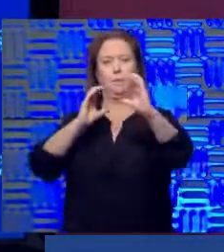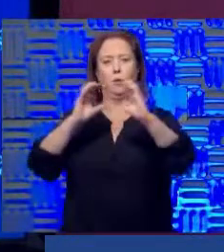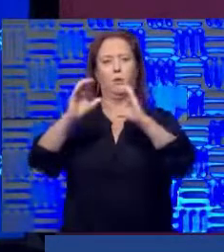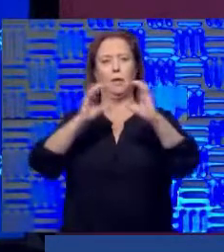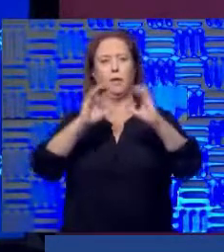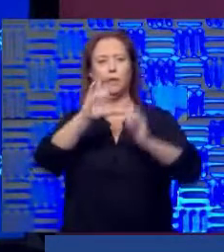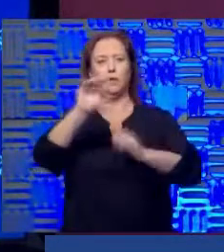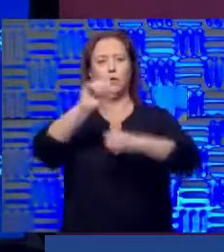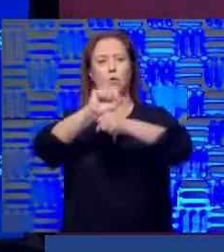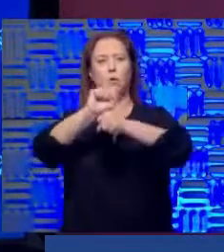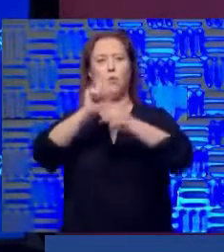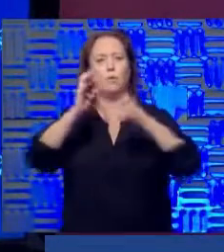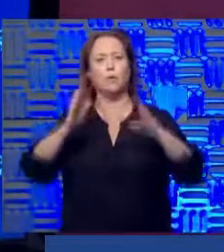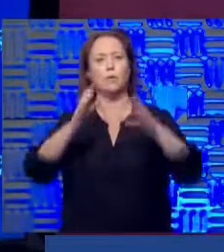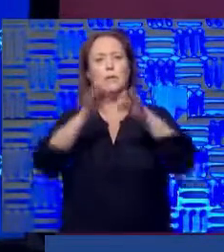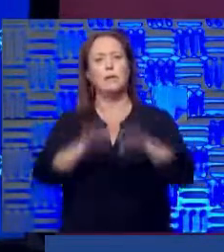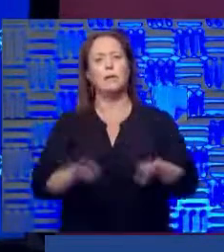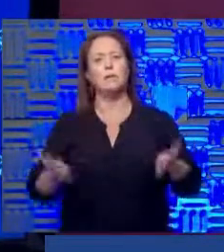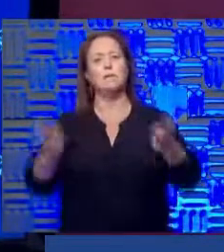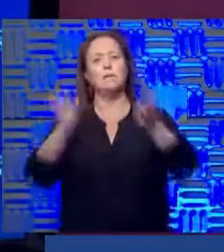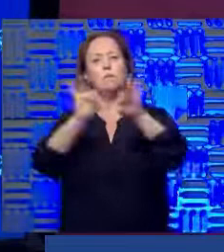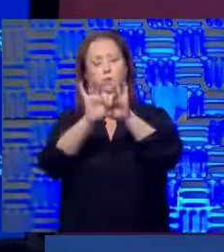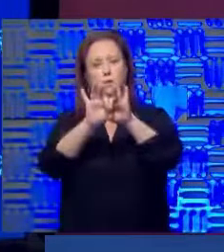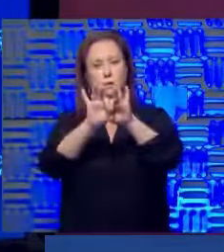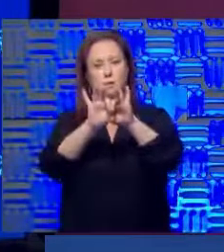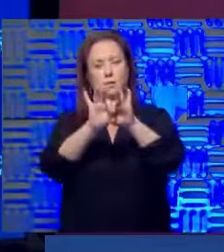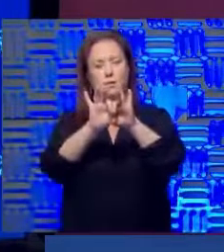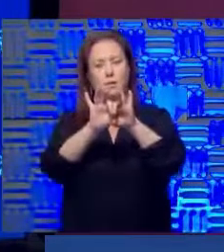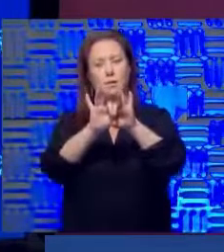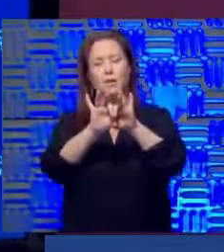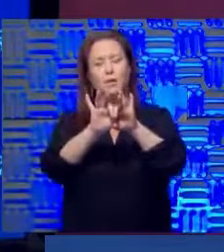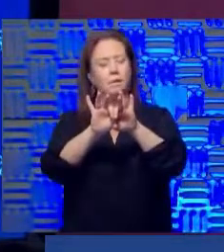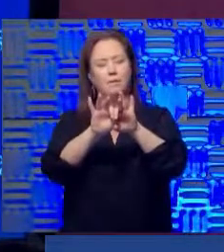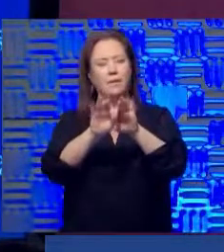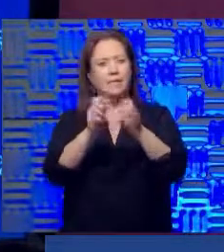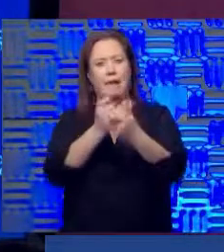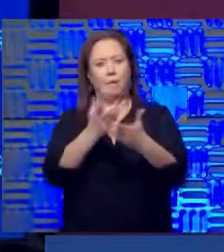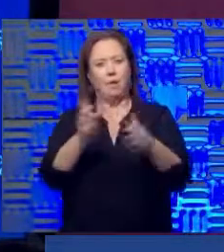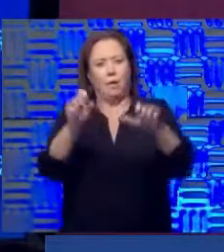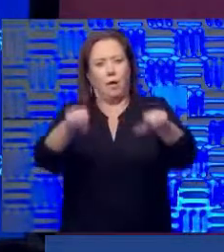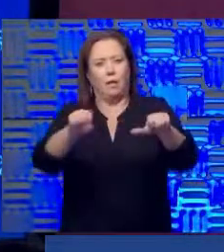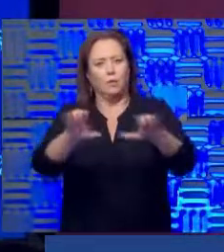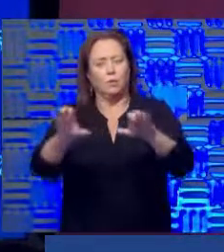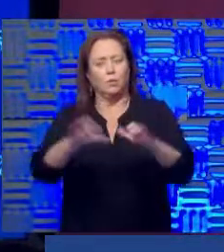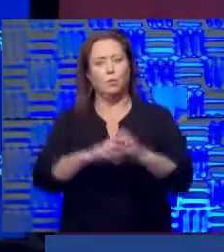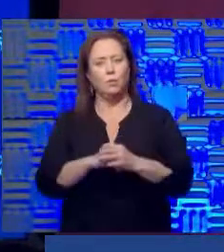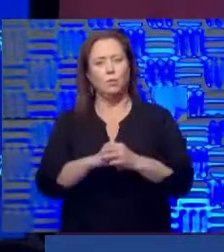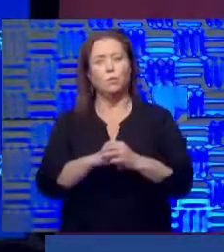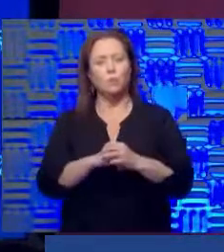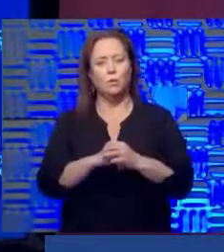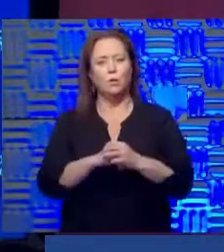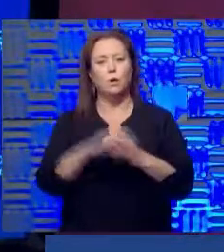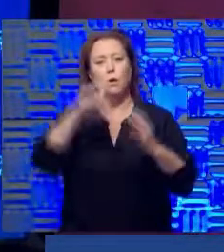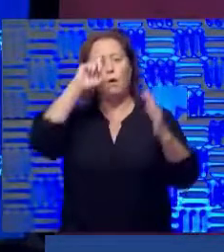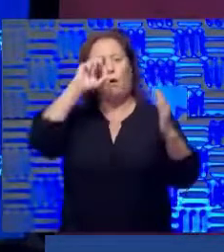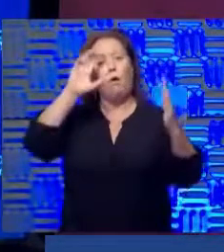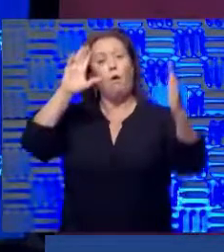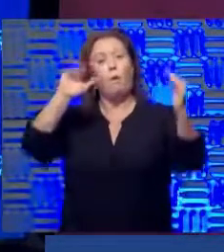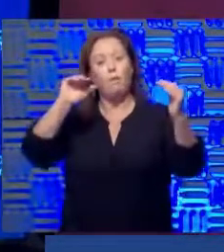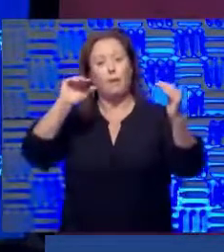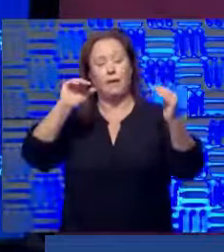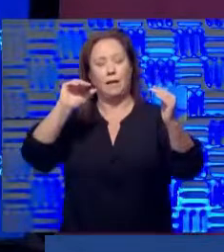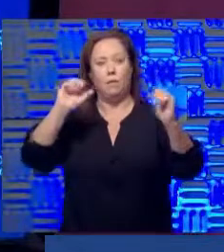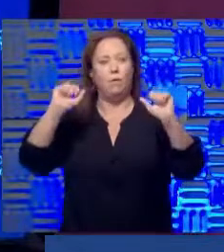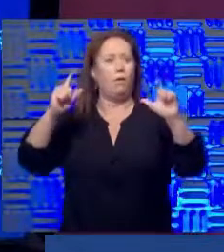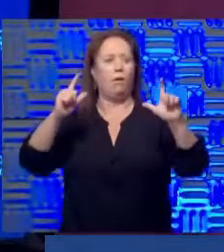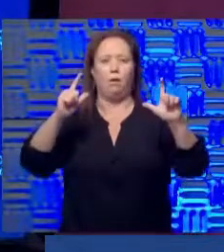your coworkers the importance of that to you, then you've done all that you can do. And hopefully everybody's going to buy in, because